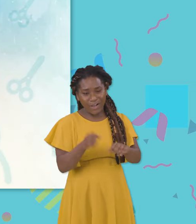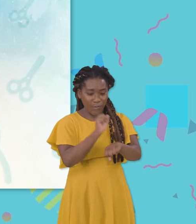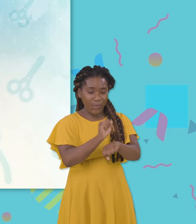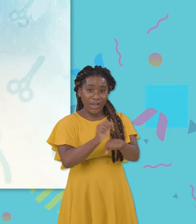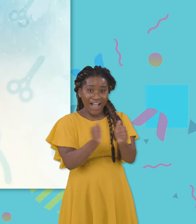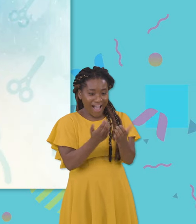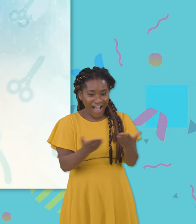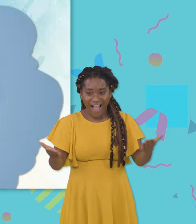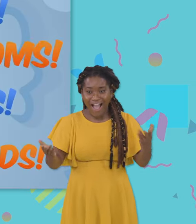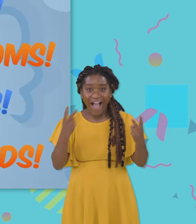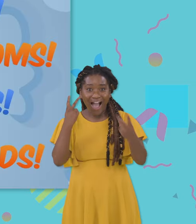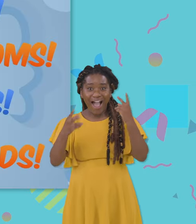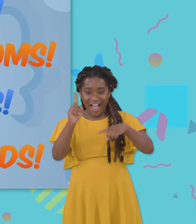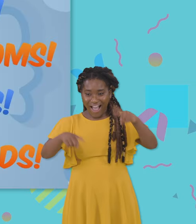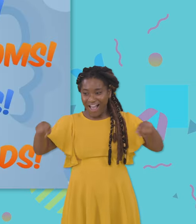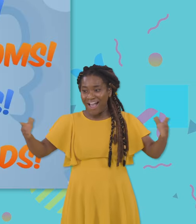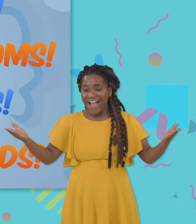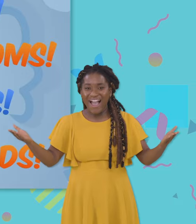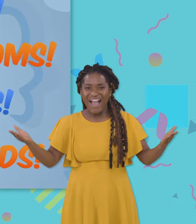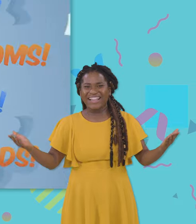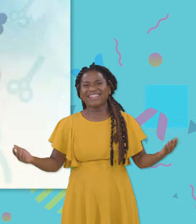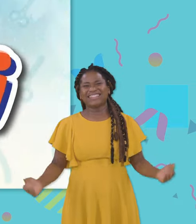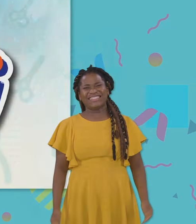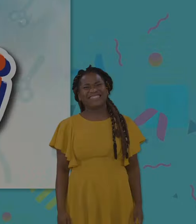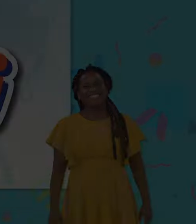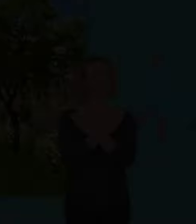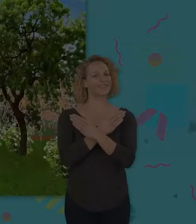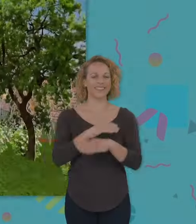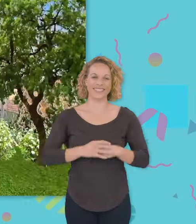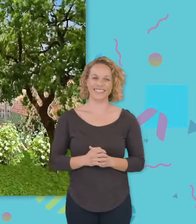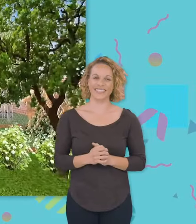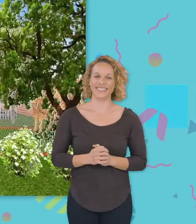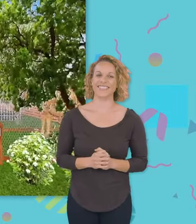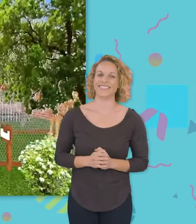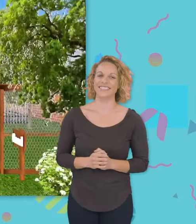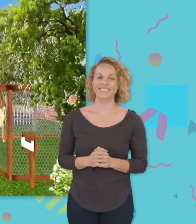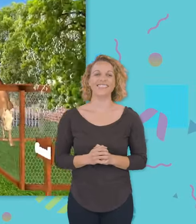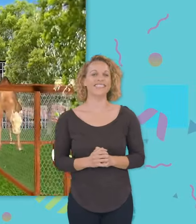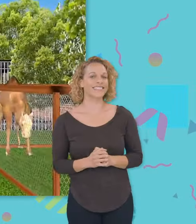zings. When you're working with tools, you hear all kinds of things.